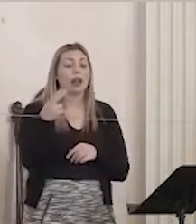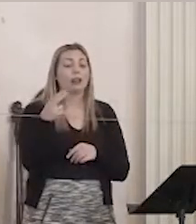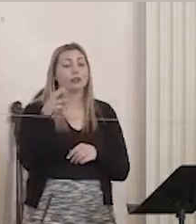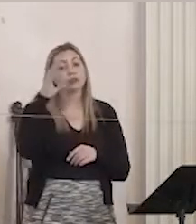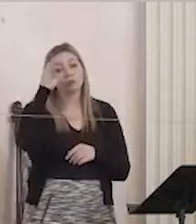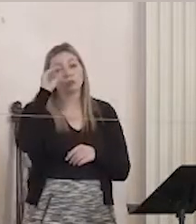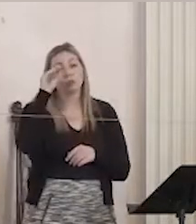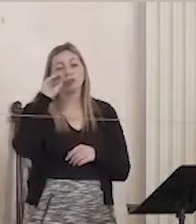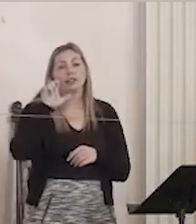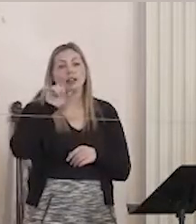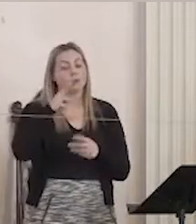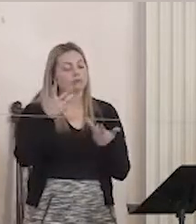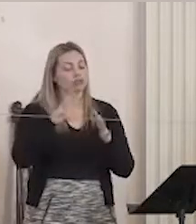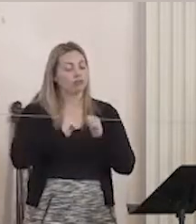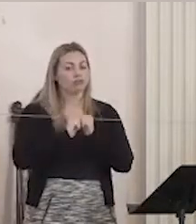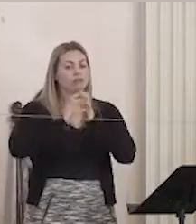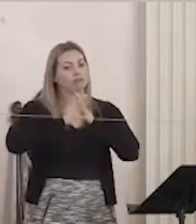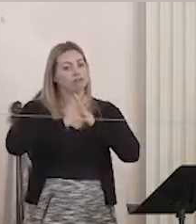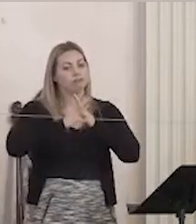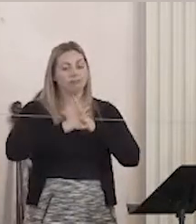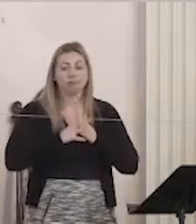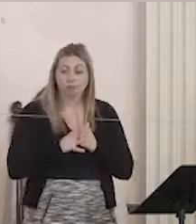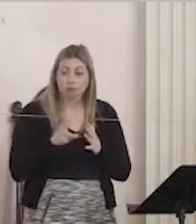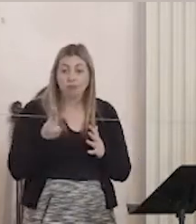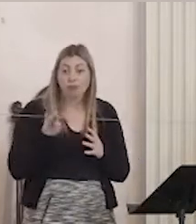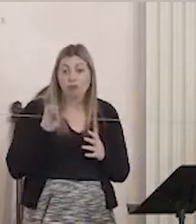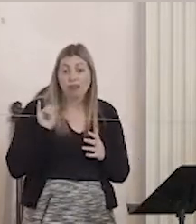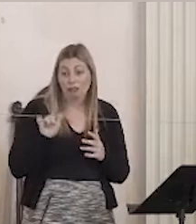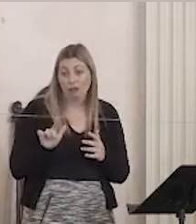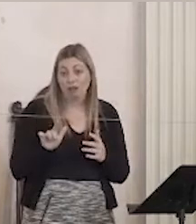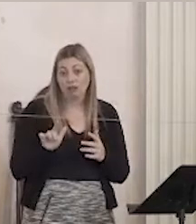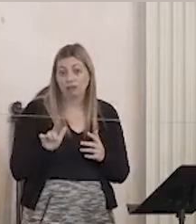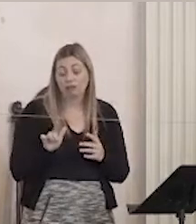Boys Club was formed. Radical.